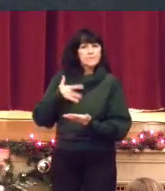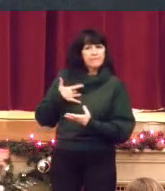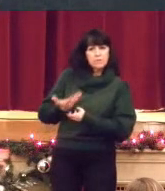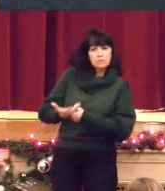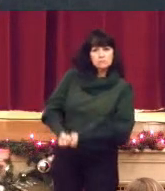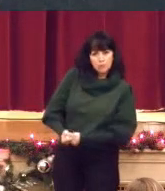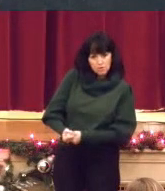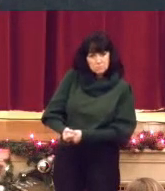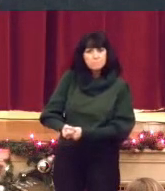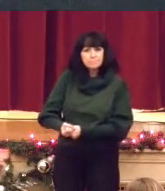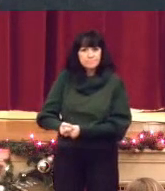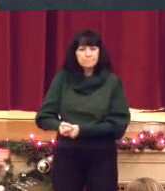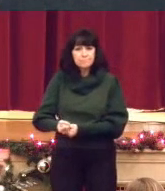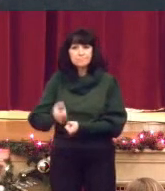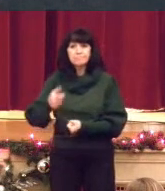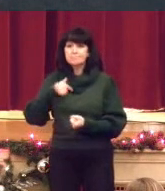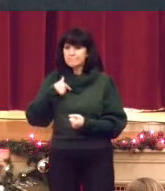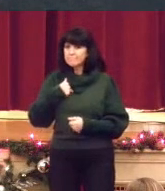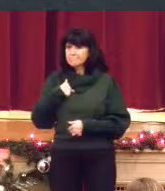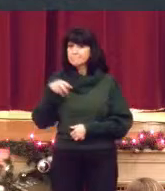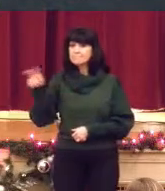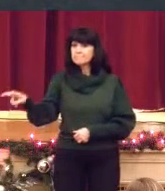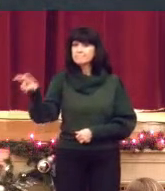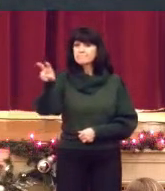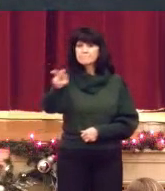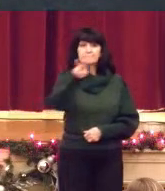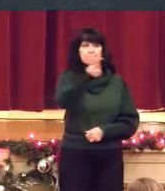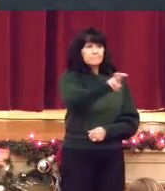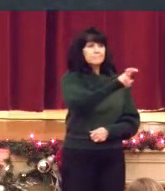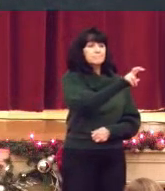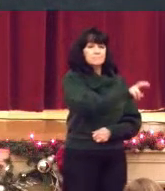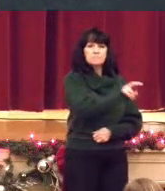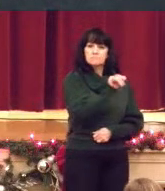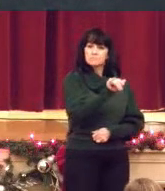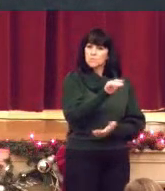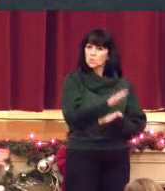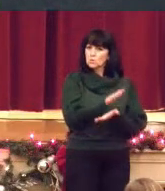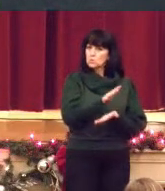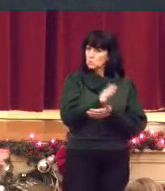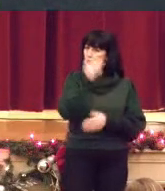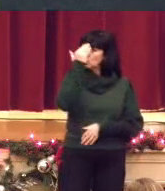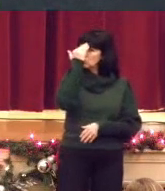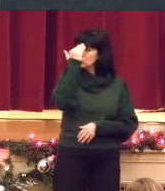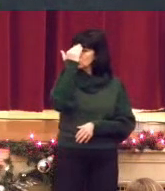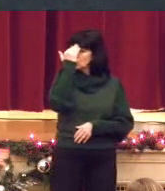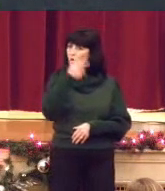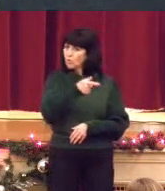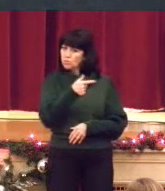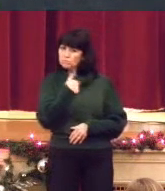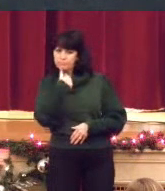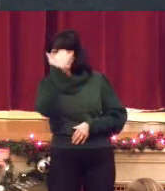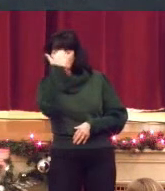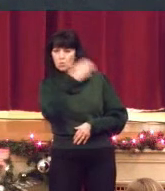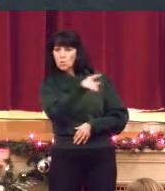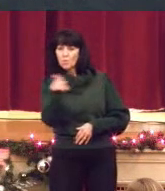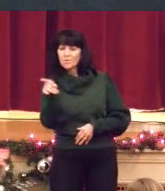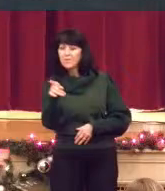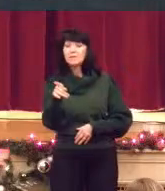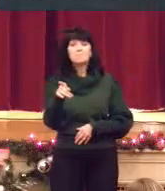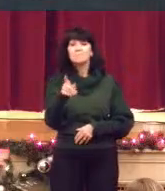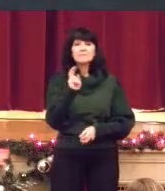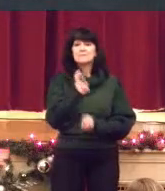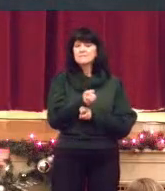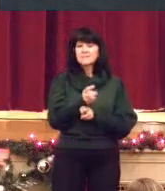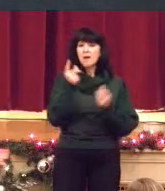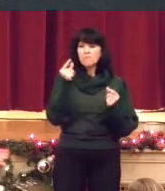travel, the schools know that as well. I think we got caught up in test scores and what does that mean without understanding that it's not